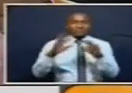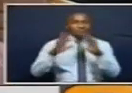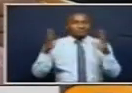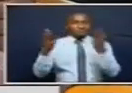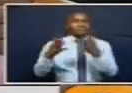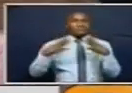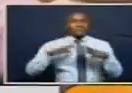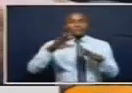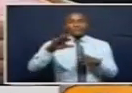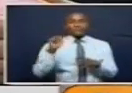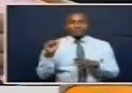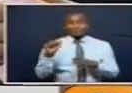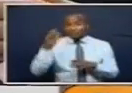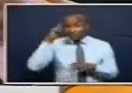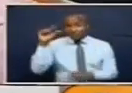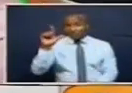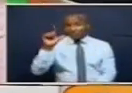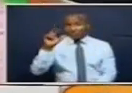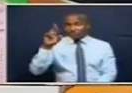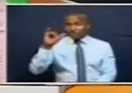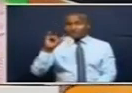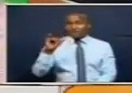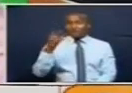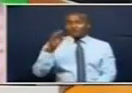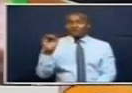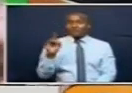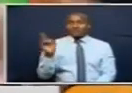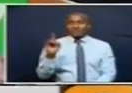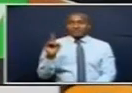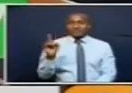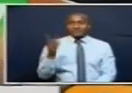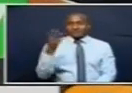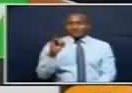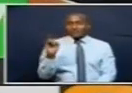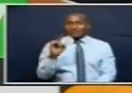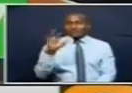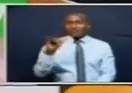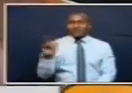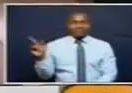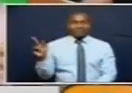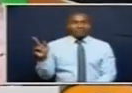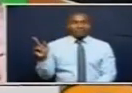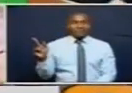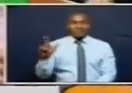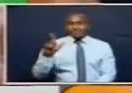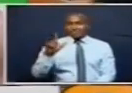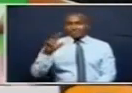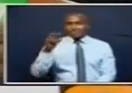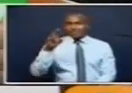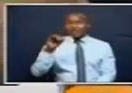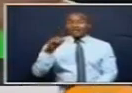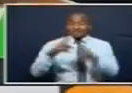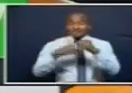people from, you know, Lugari is like 40 minutes. They are not government. Lugari they are not government. From they are not government. Lugari, 64